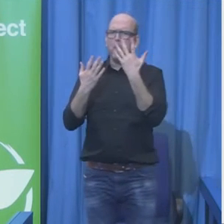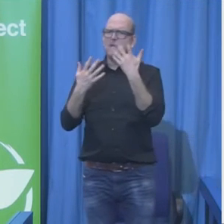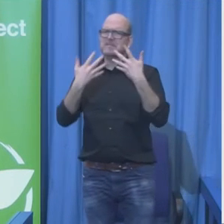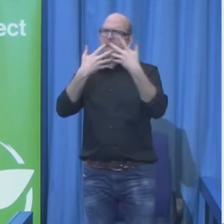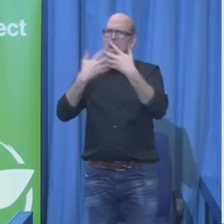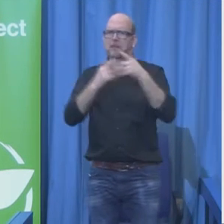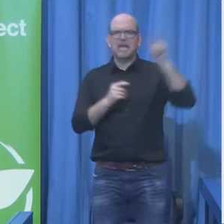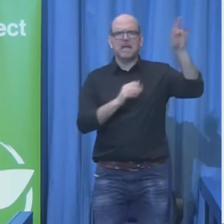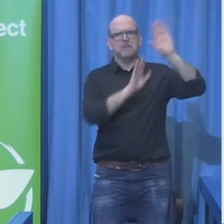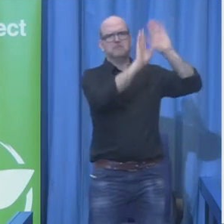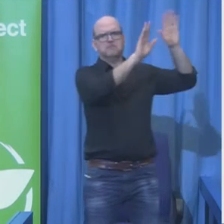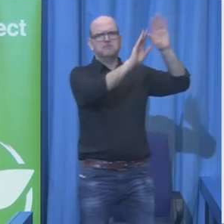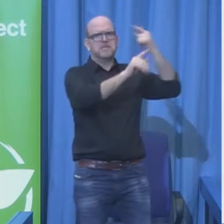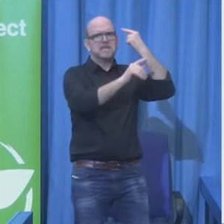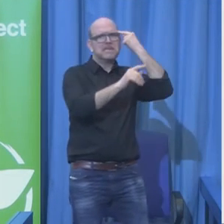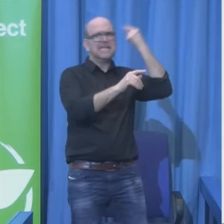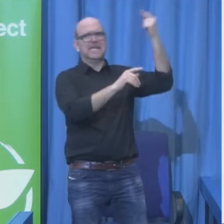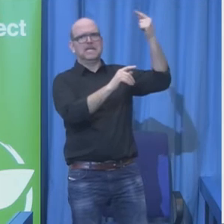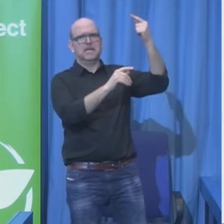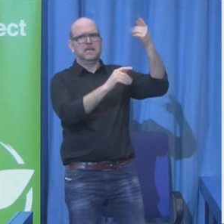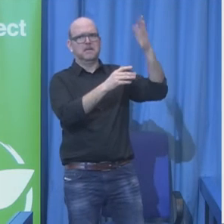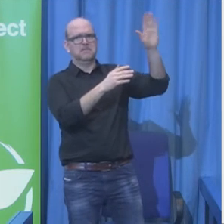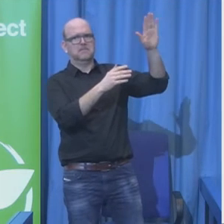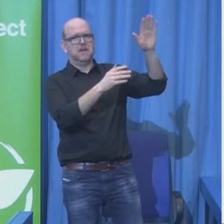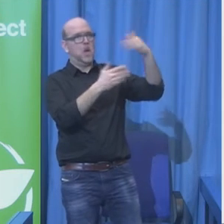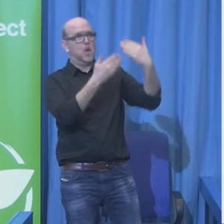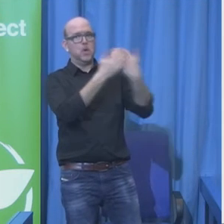yeah? Please, just put on the...